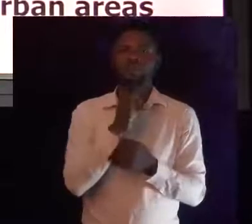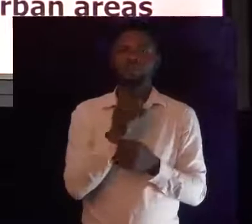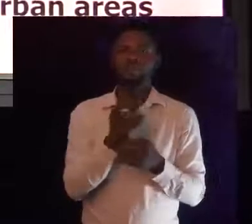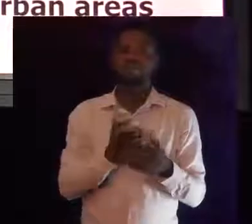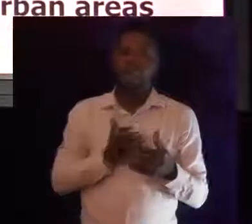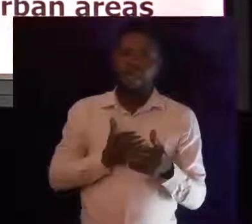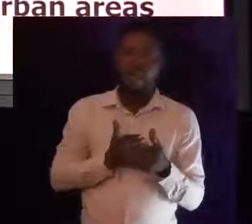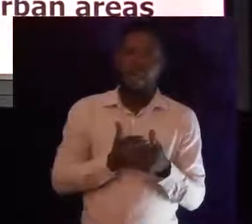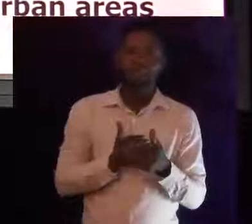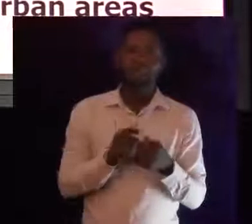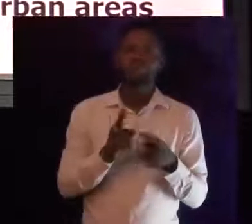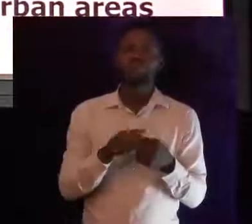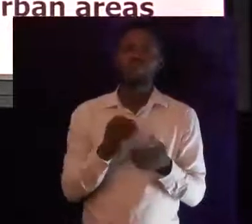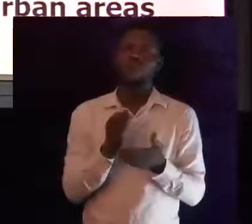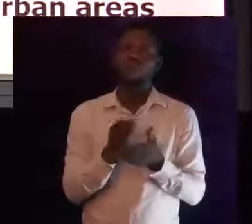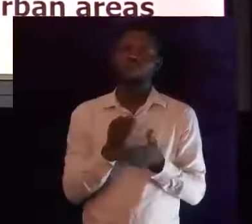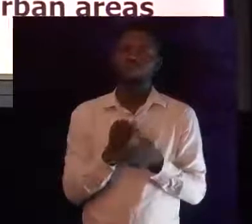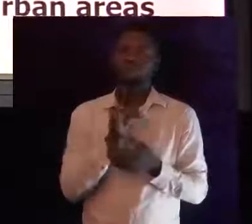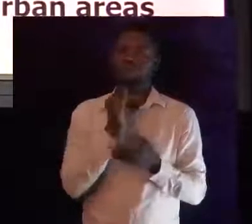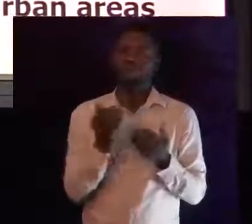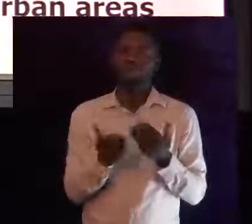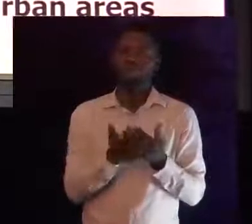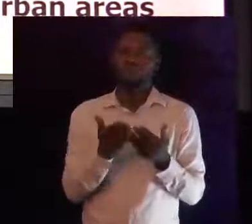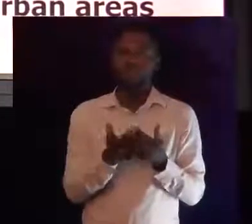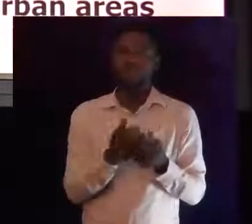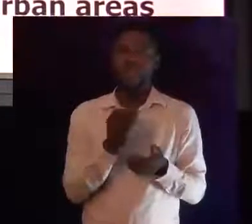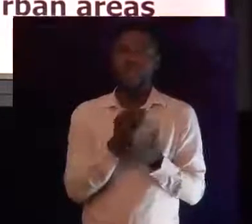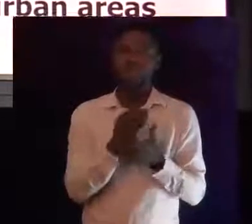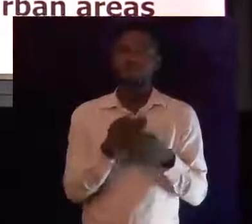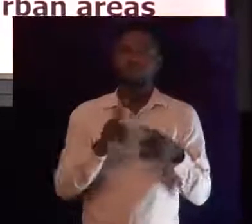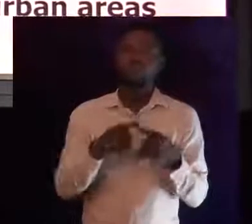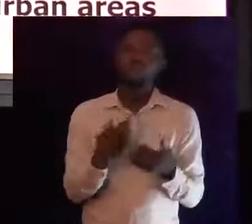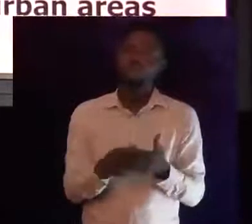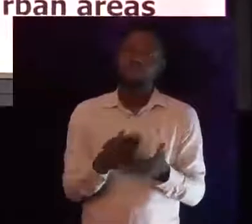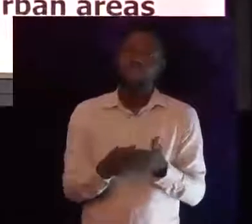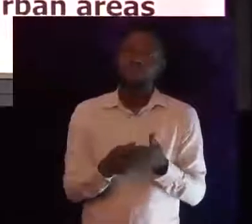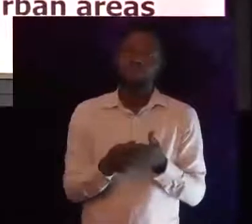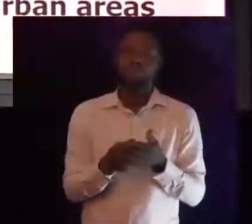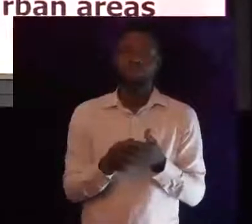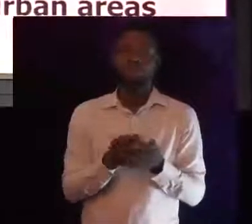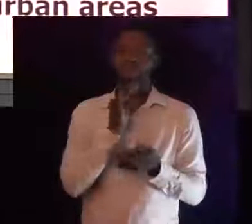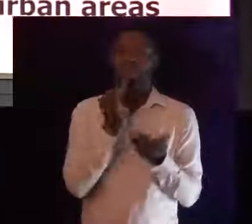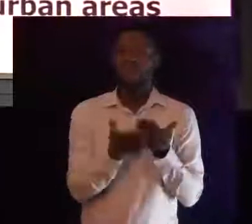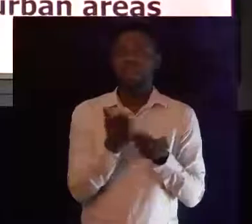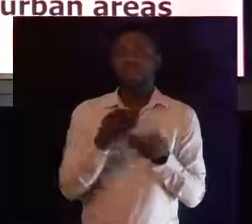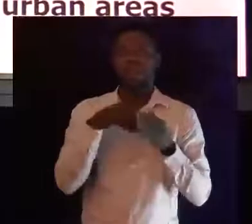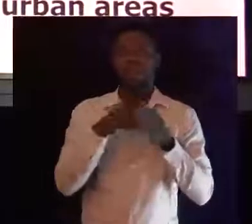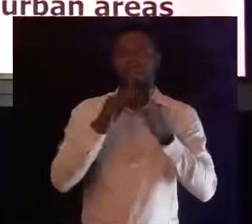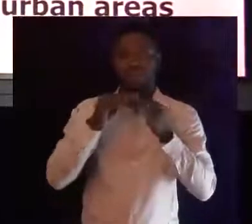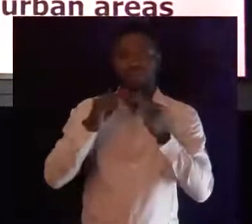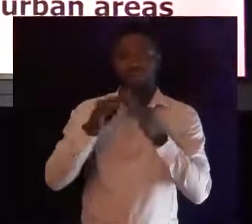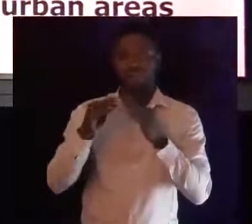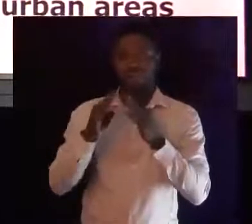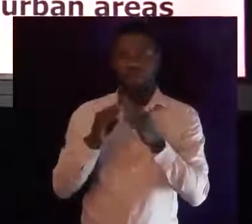next is access to fund is easier in the urban areas. Access to fund is